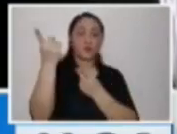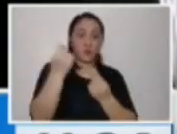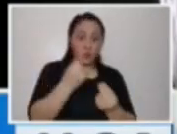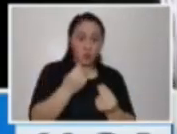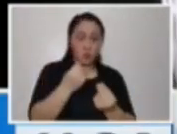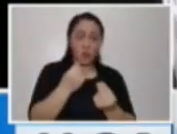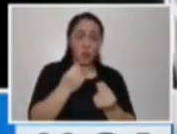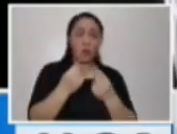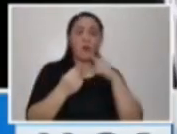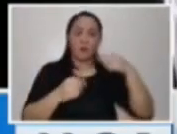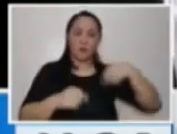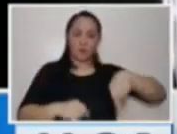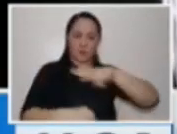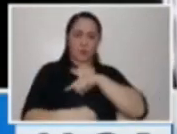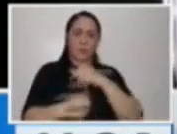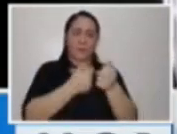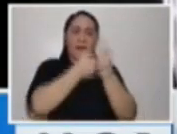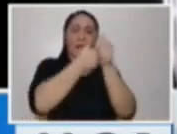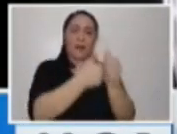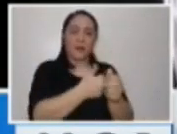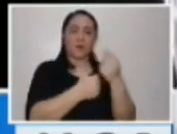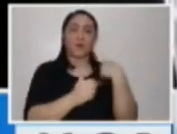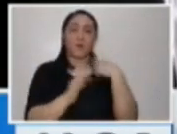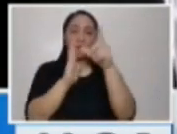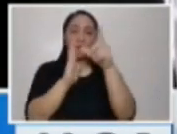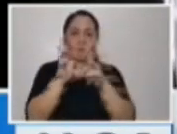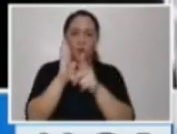0.5% po yung increase, hindi po 3%.